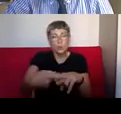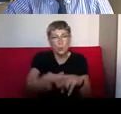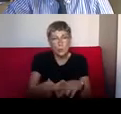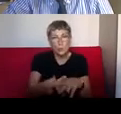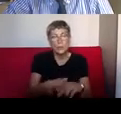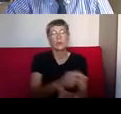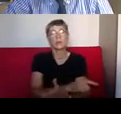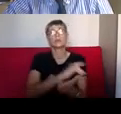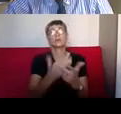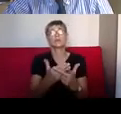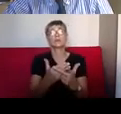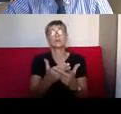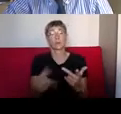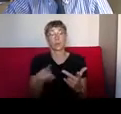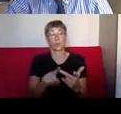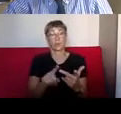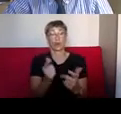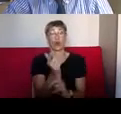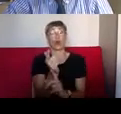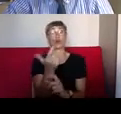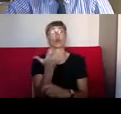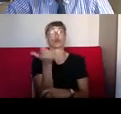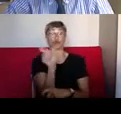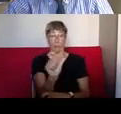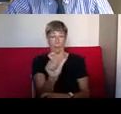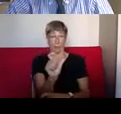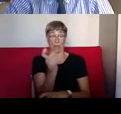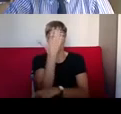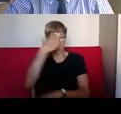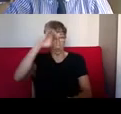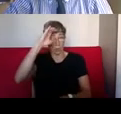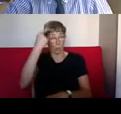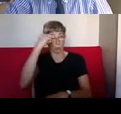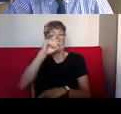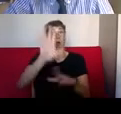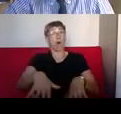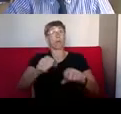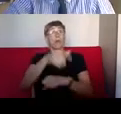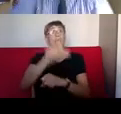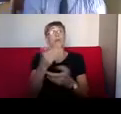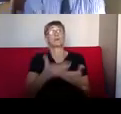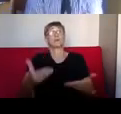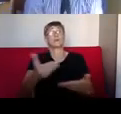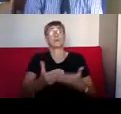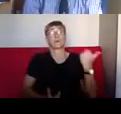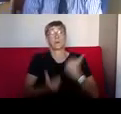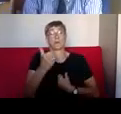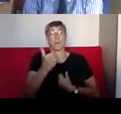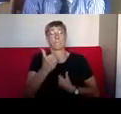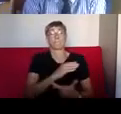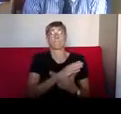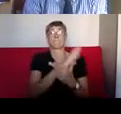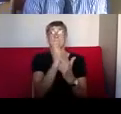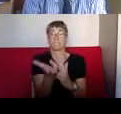About the given method, it's the need to transform applied research work into scale and field